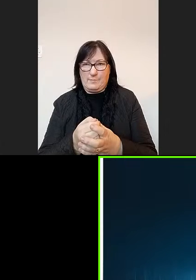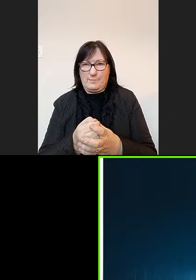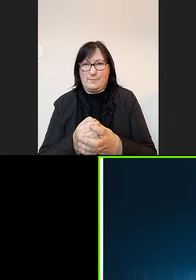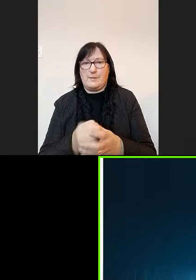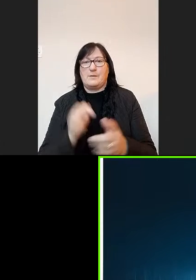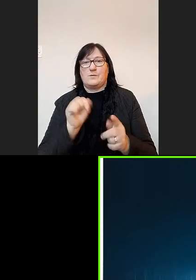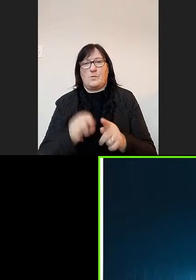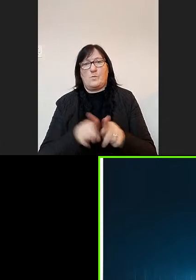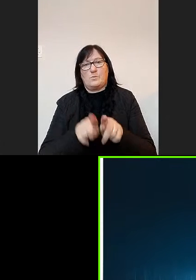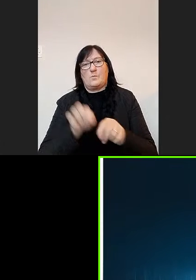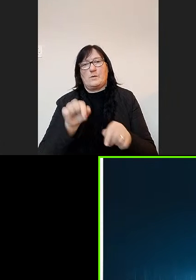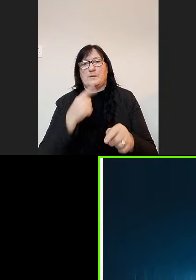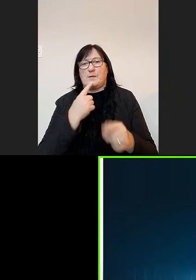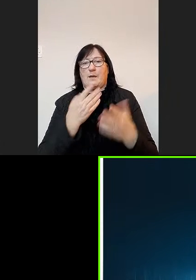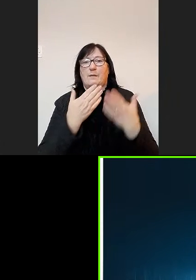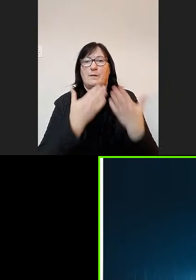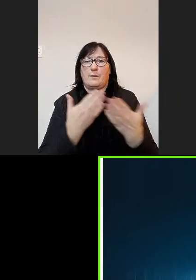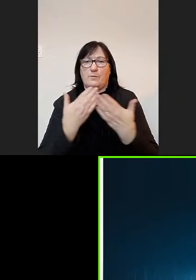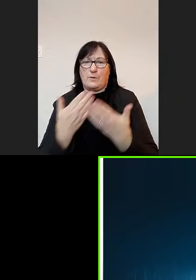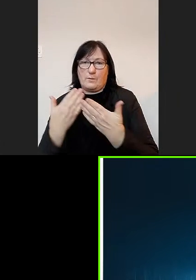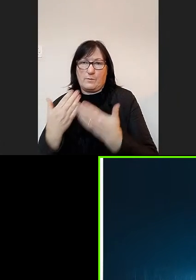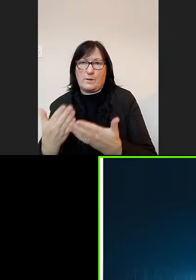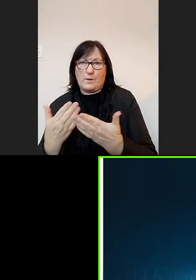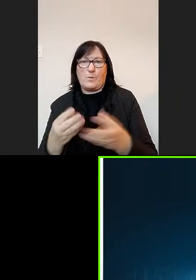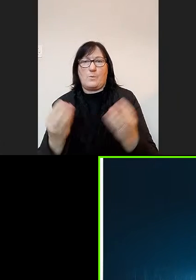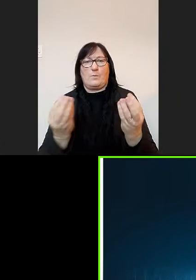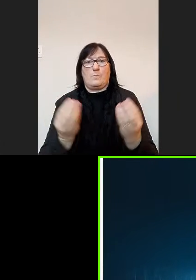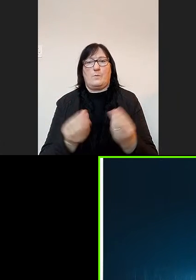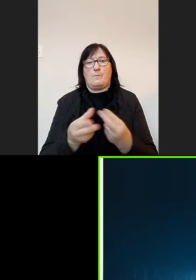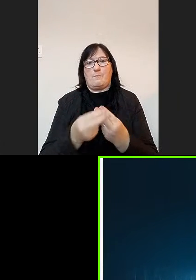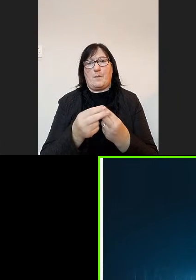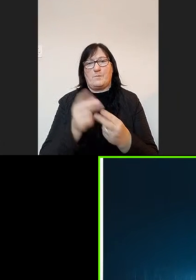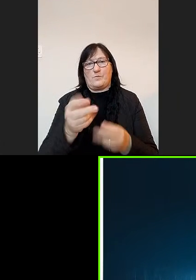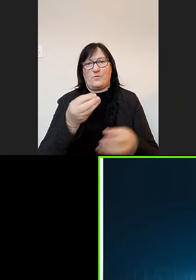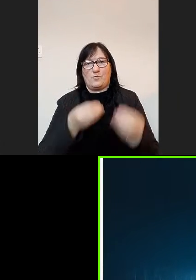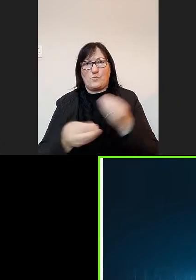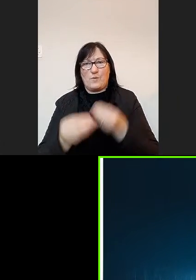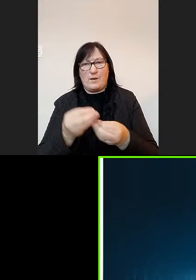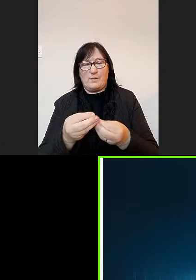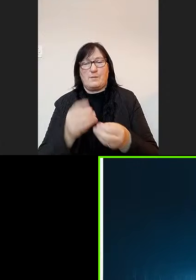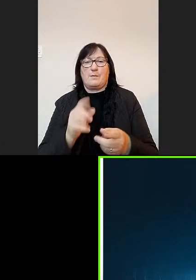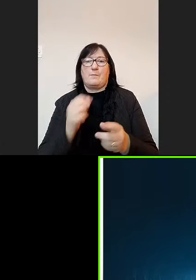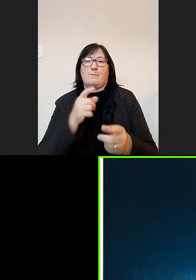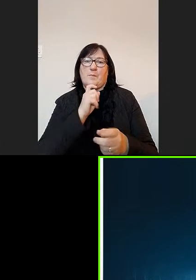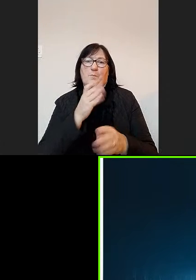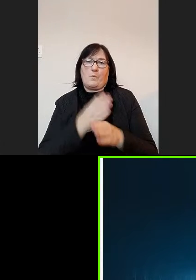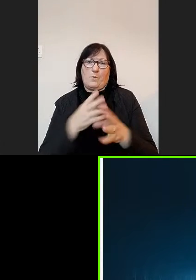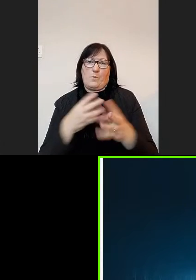you and thanks members of trade and all my SARS colleagues. Thank you very much.